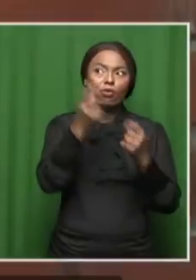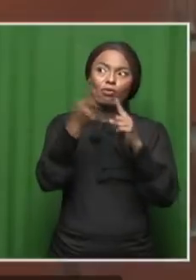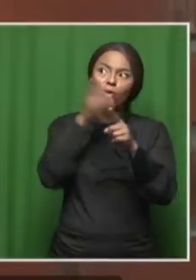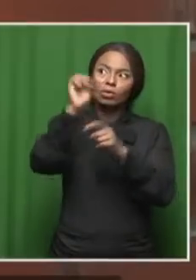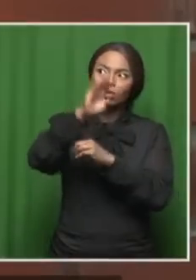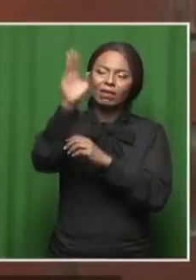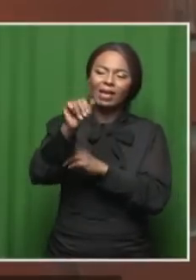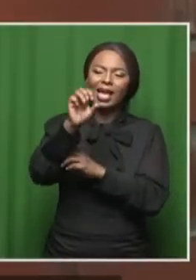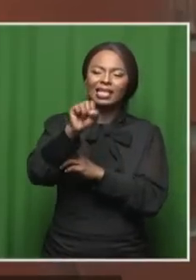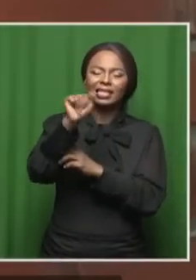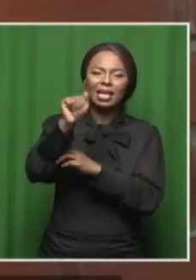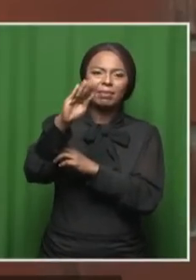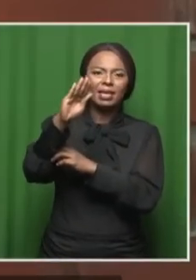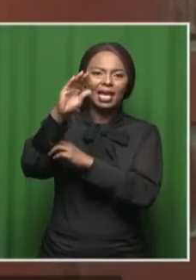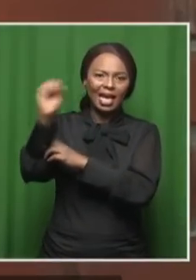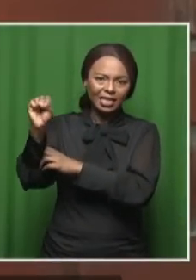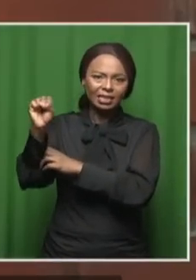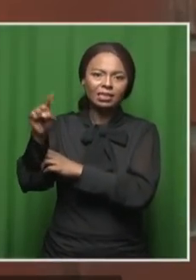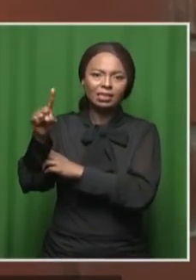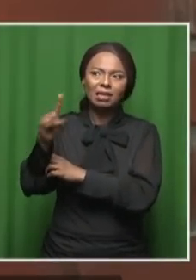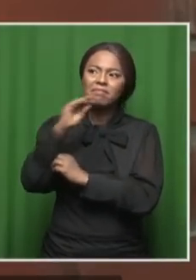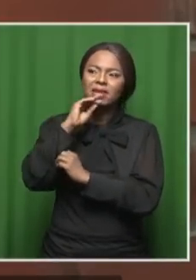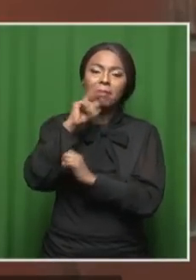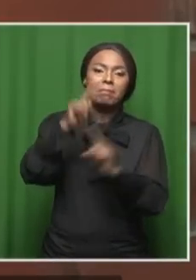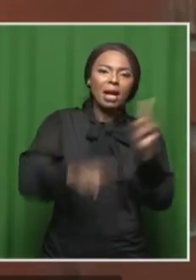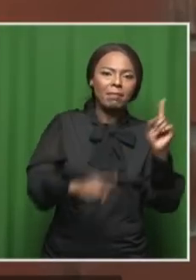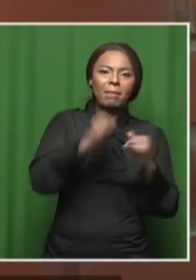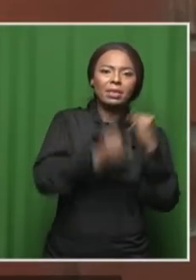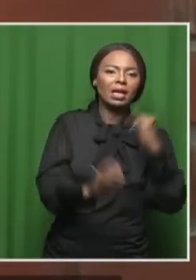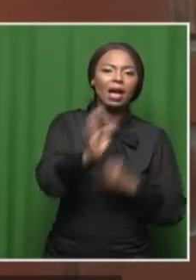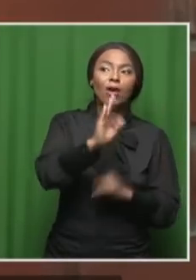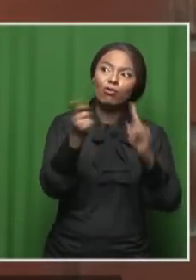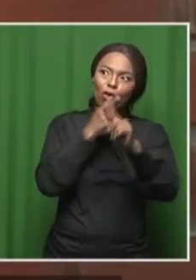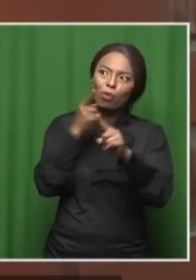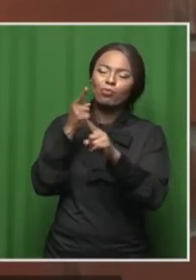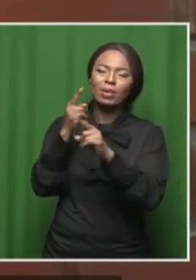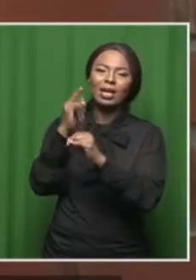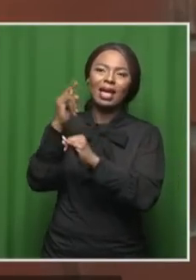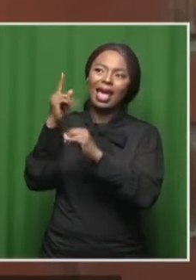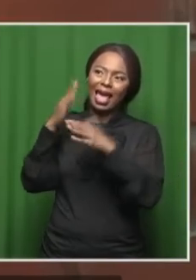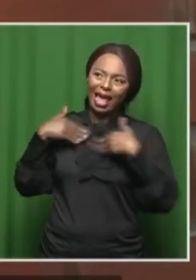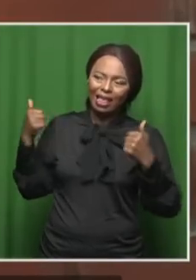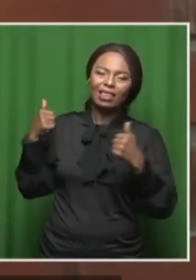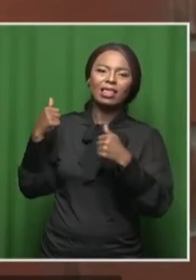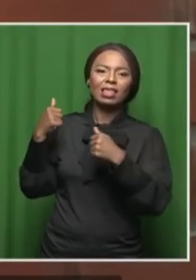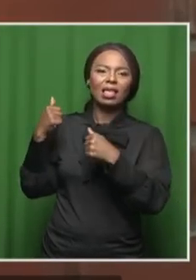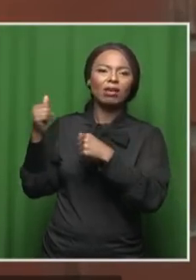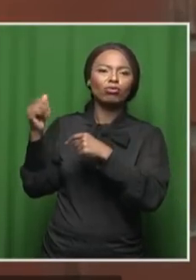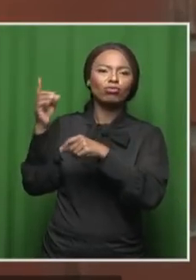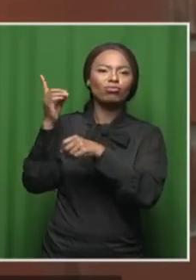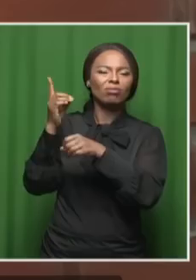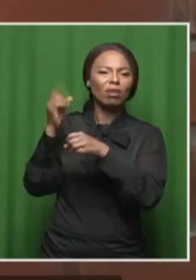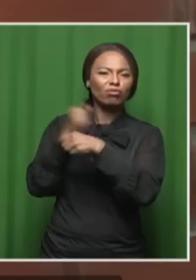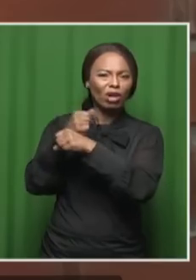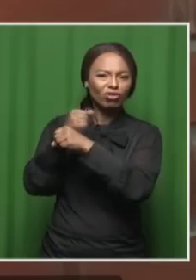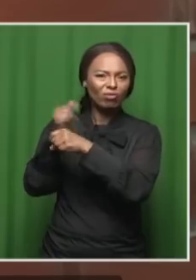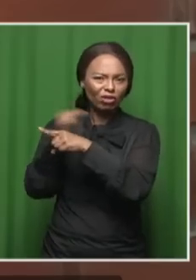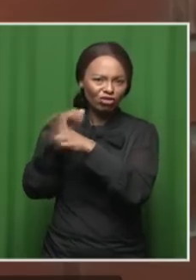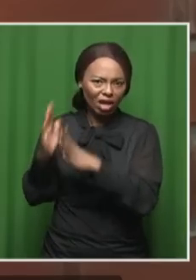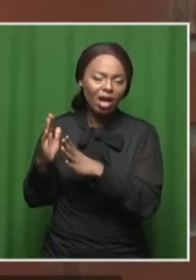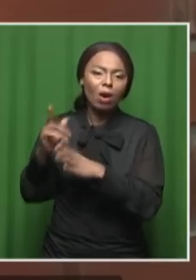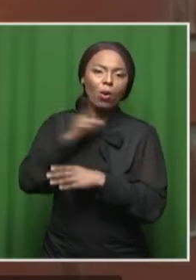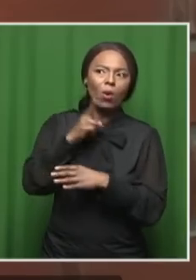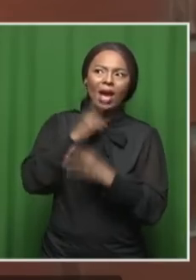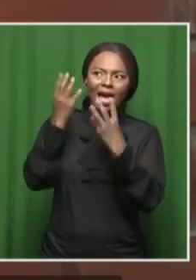African Bureau of Standards. I think it's from our environmental health practitioners, because they have that responsibility to go to every